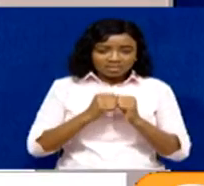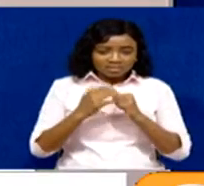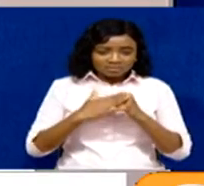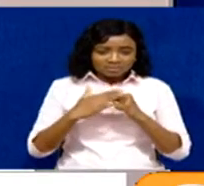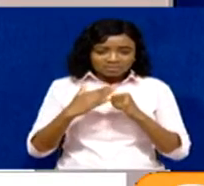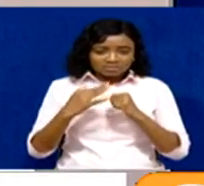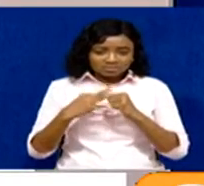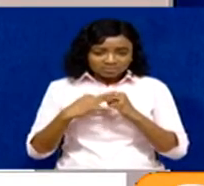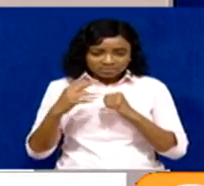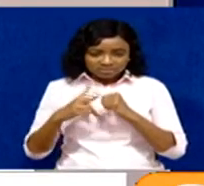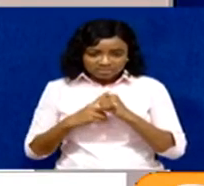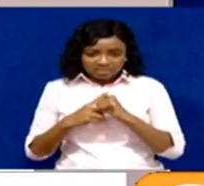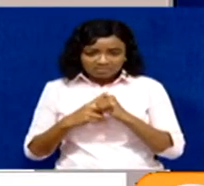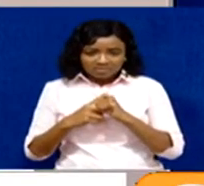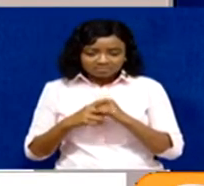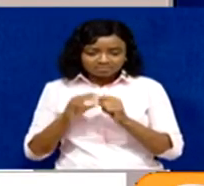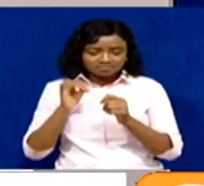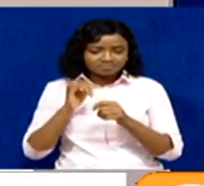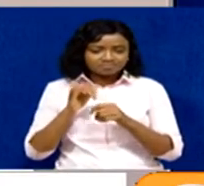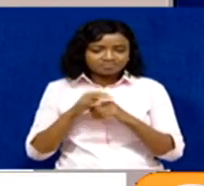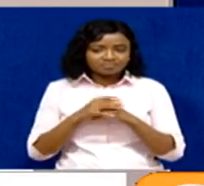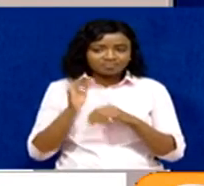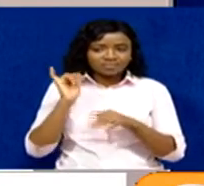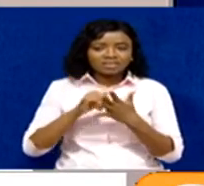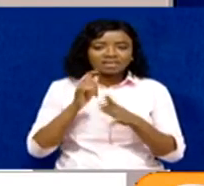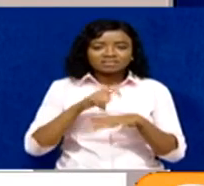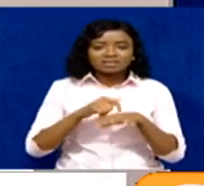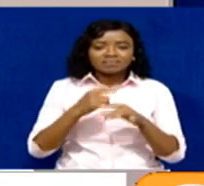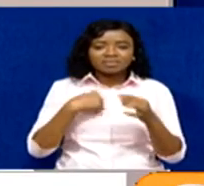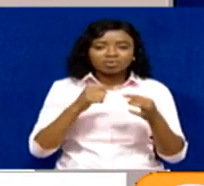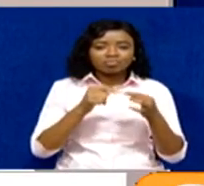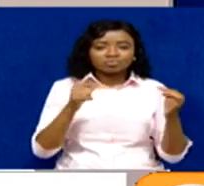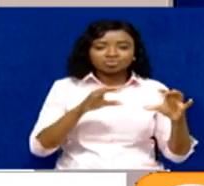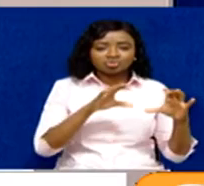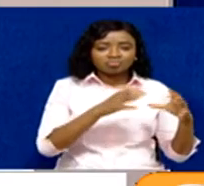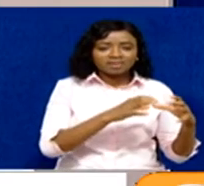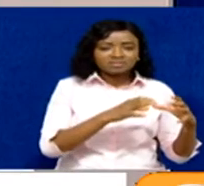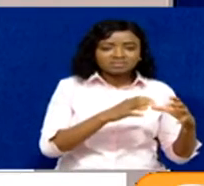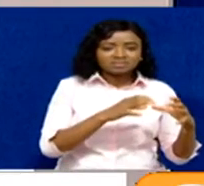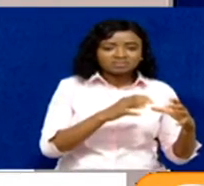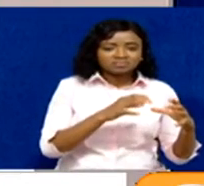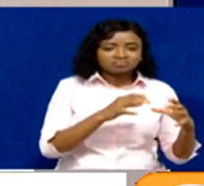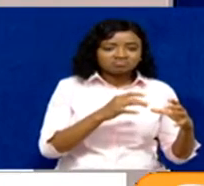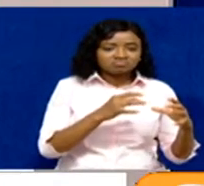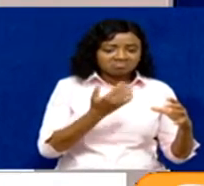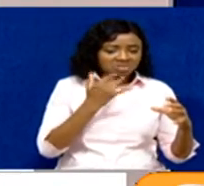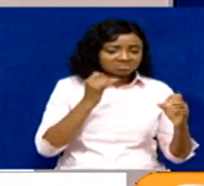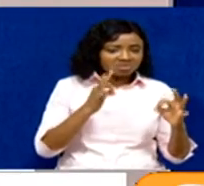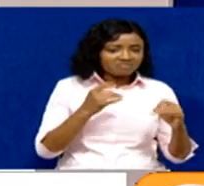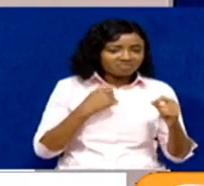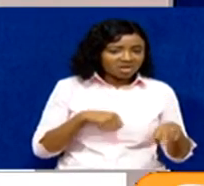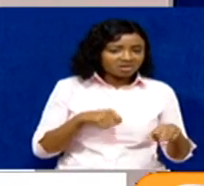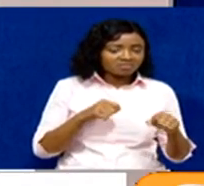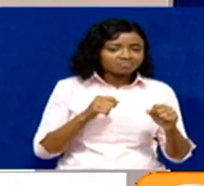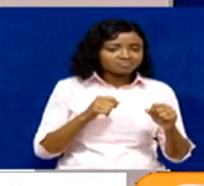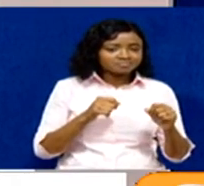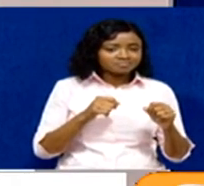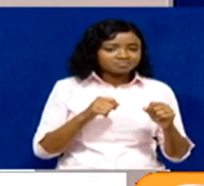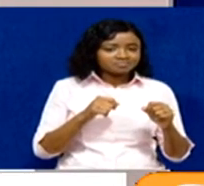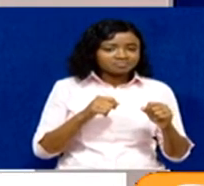in 1997, mm-hmm. The then opposition asked me to be a compromise presidential candidate.